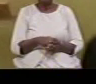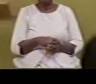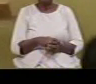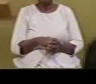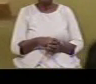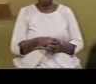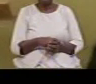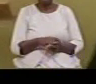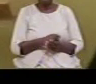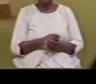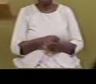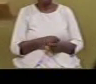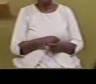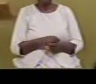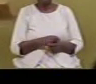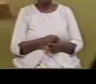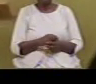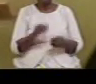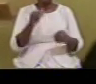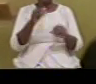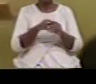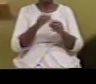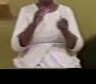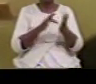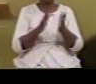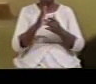in Jesus' name we pray.